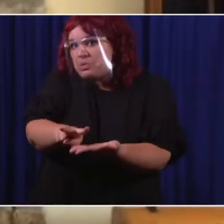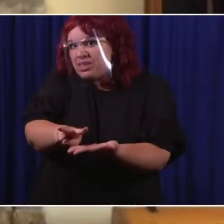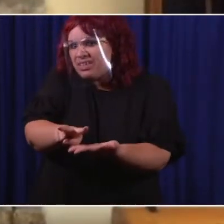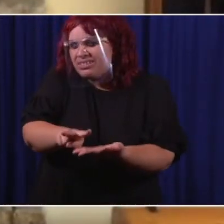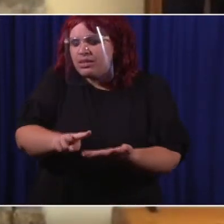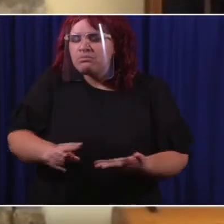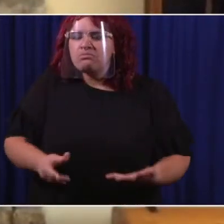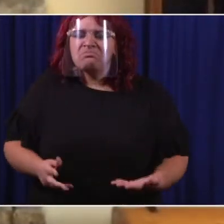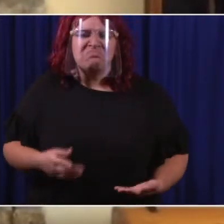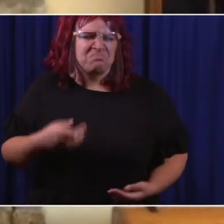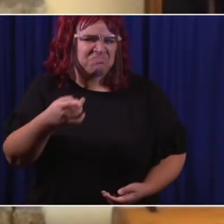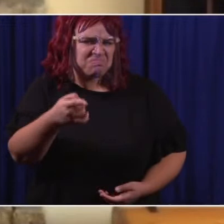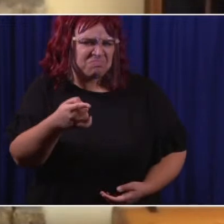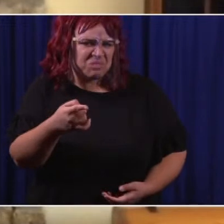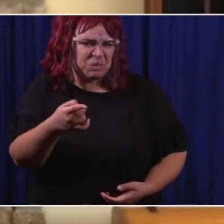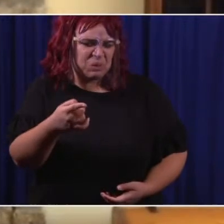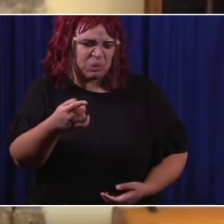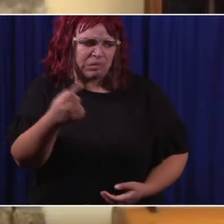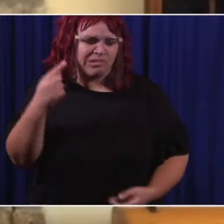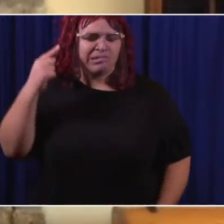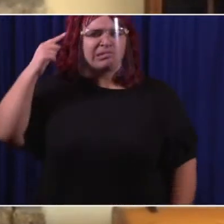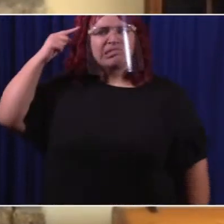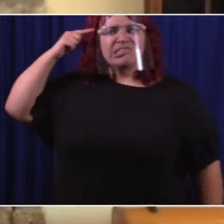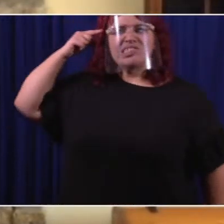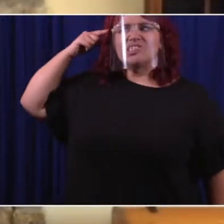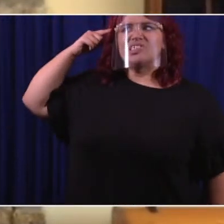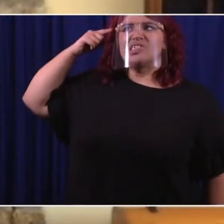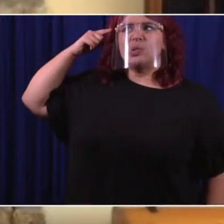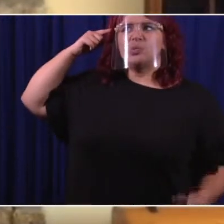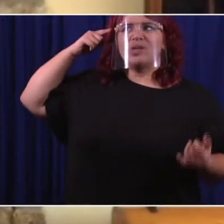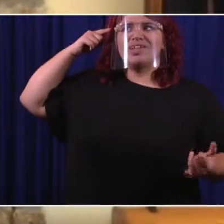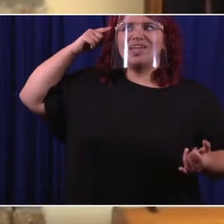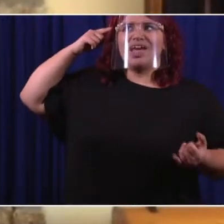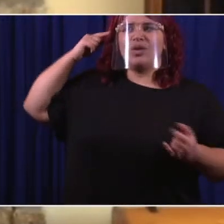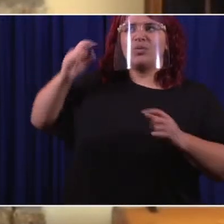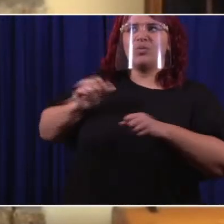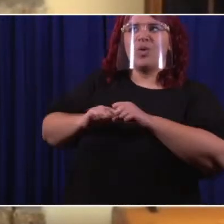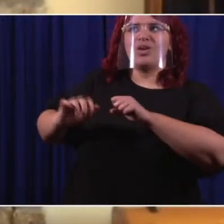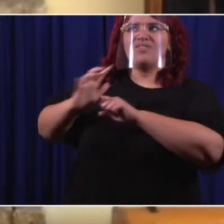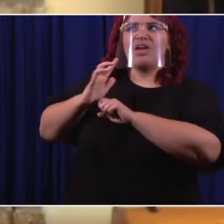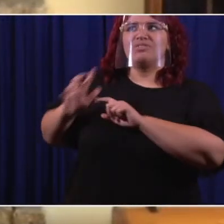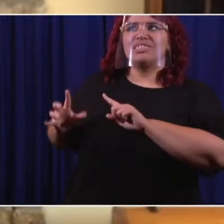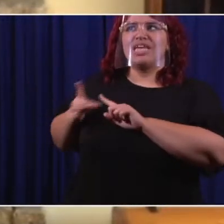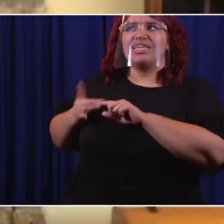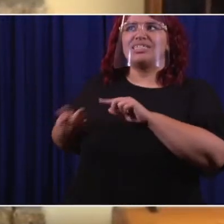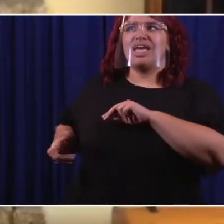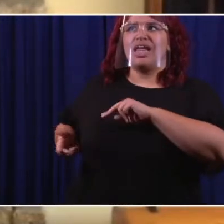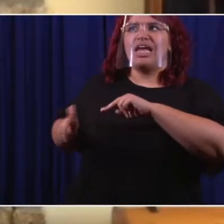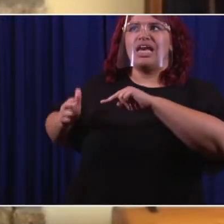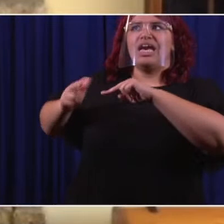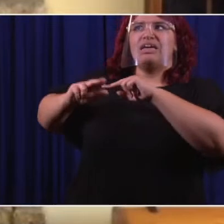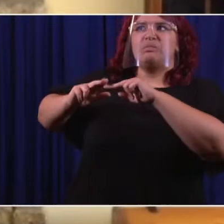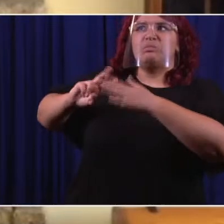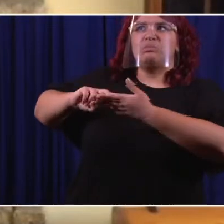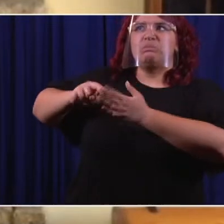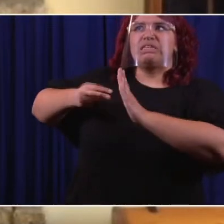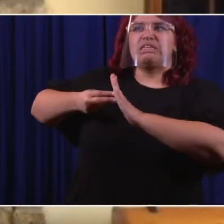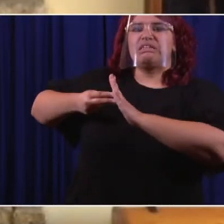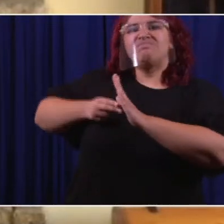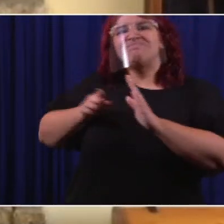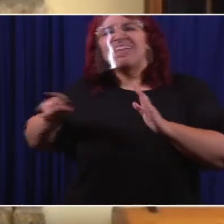any concerns that we're seeing cases spike right now? And should the Secretary of State's office or any boards of elections take any